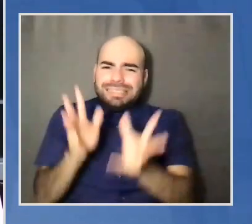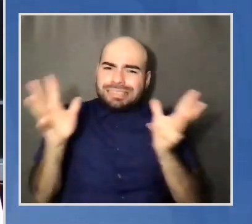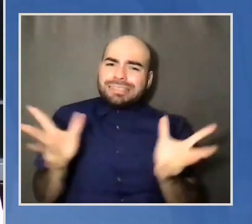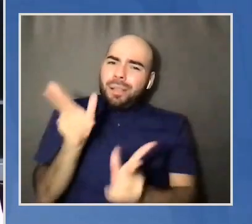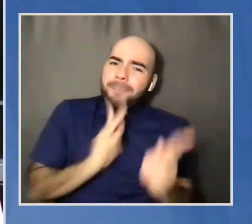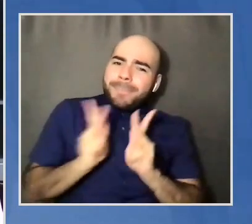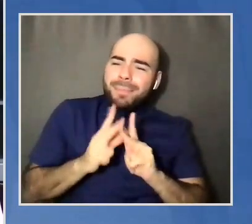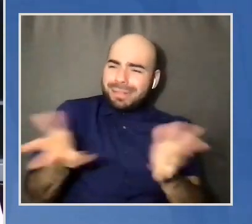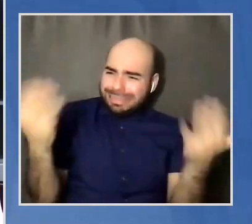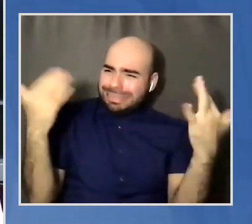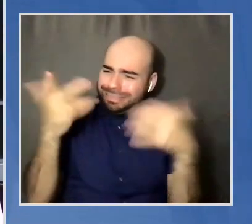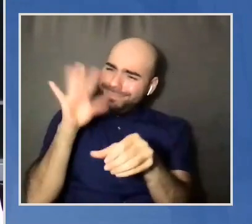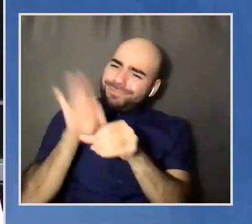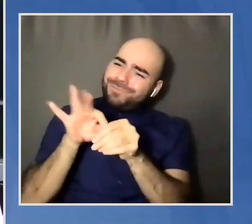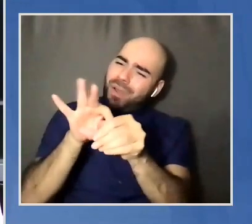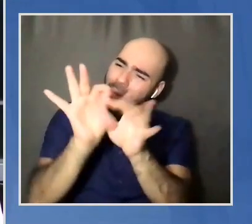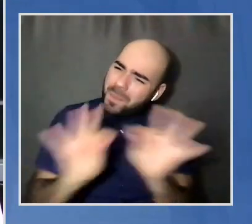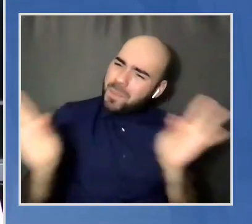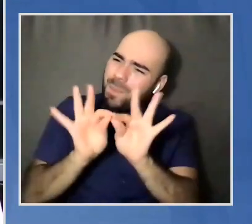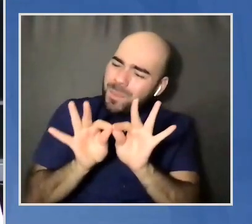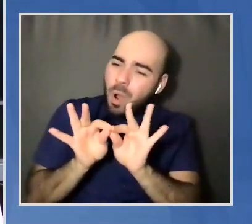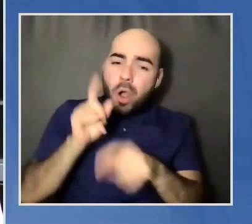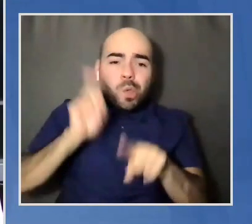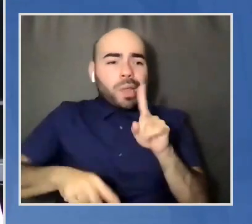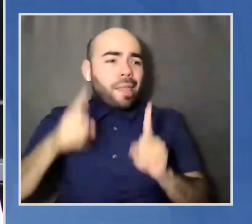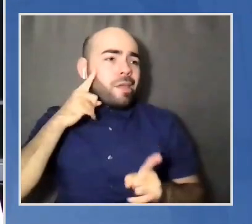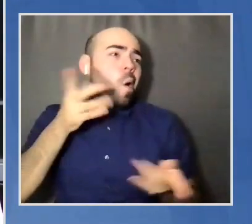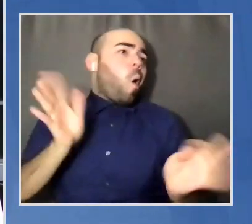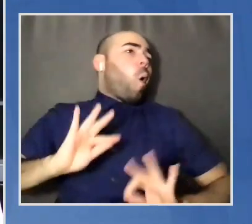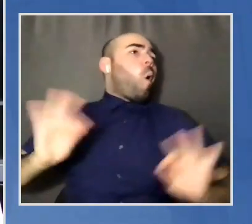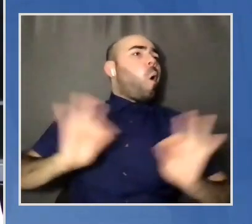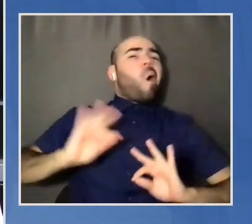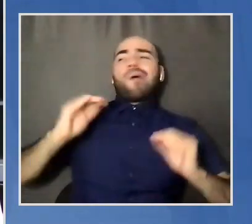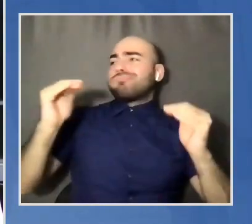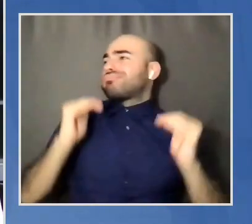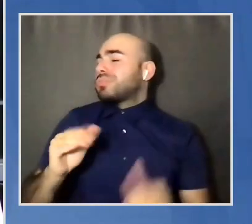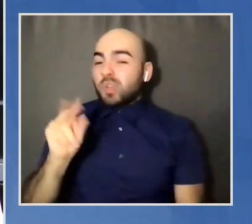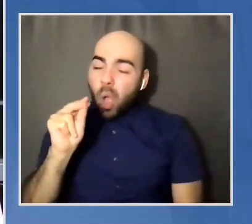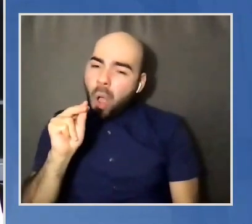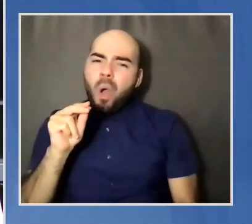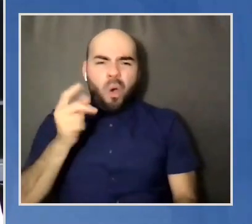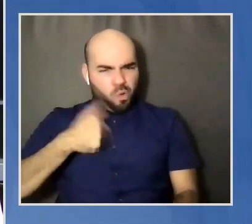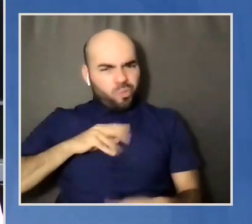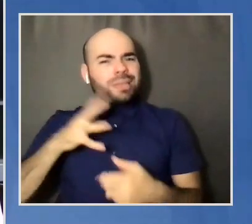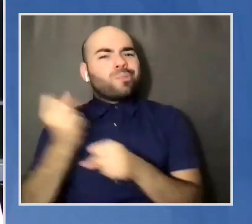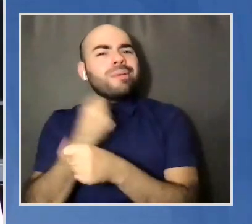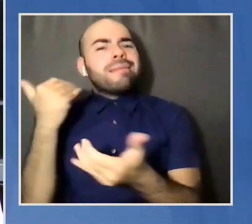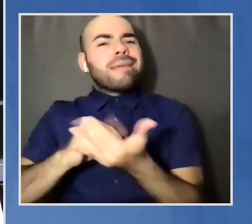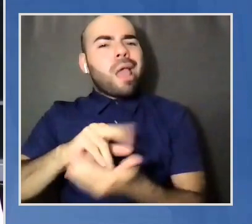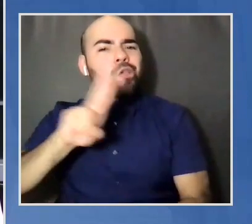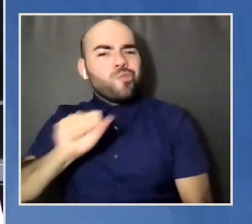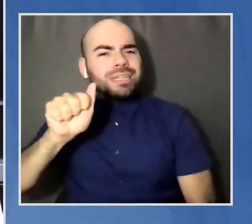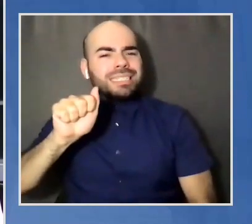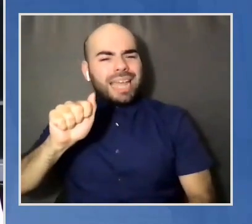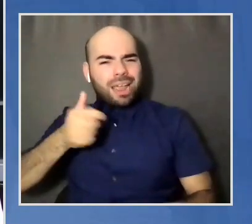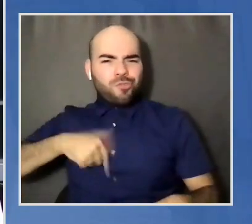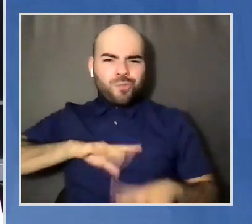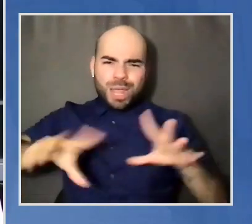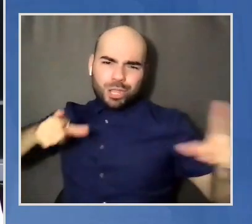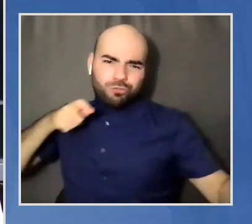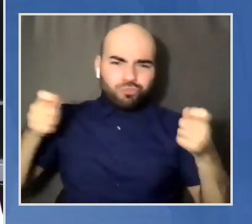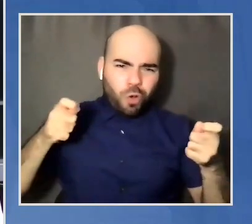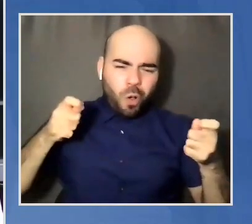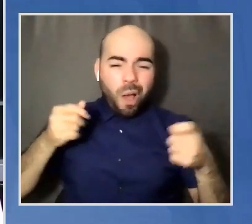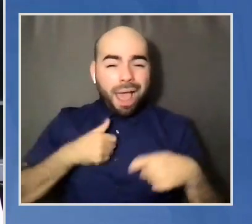to not take a day for granted. We can take our country back and bring empathy, compassion, and dignity back to